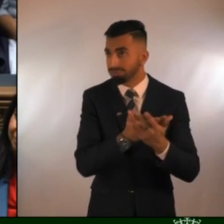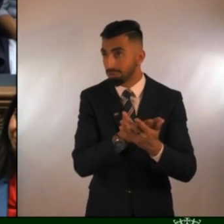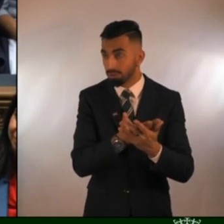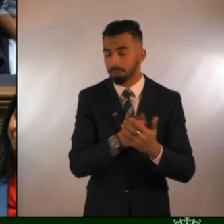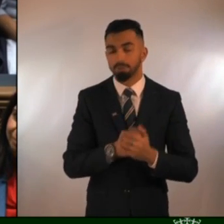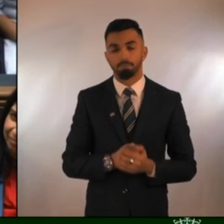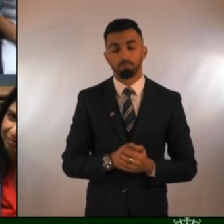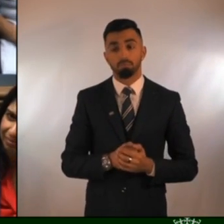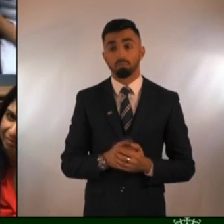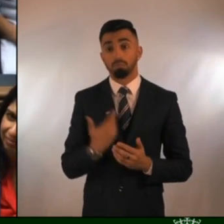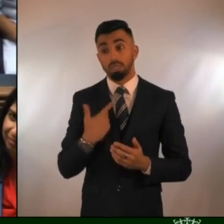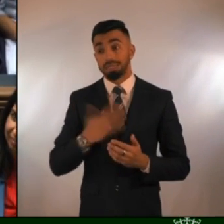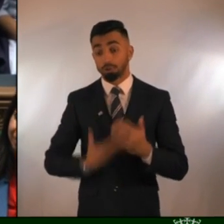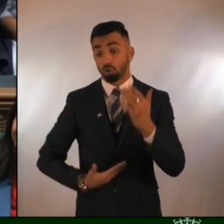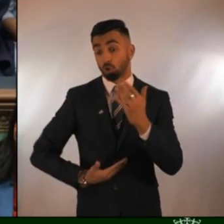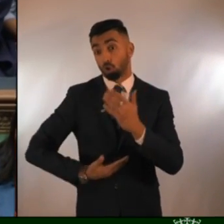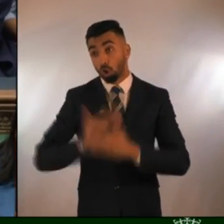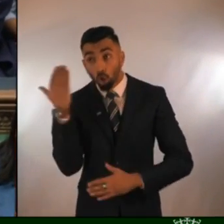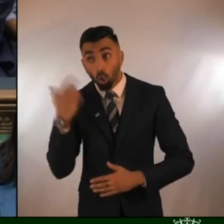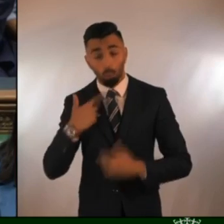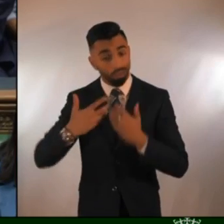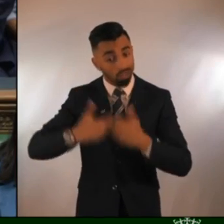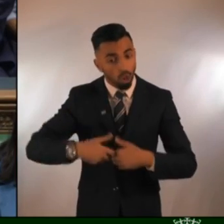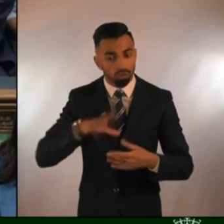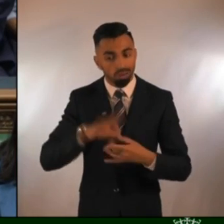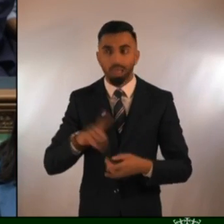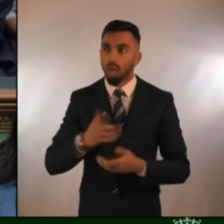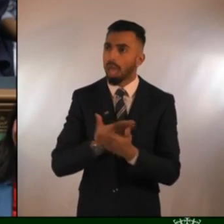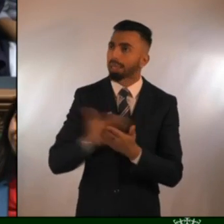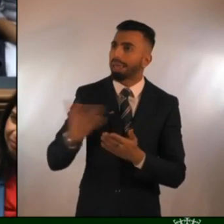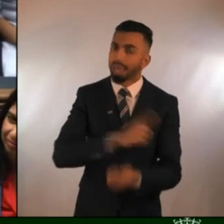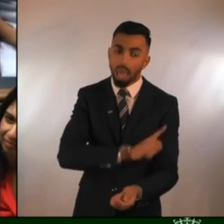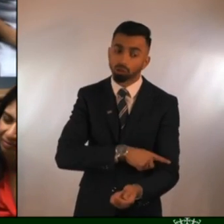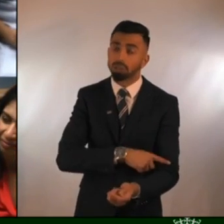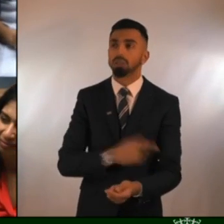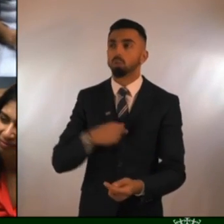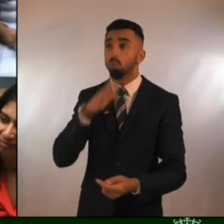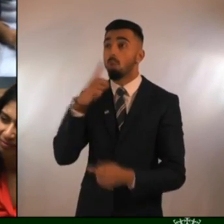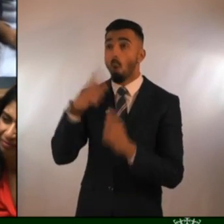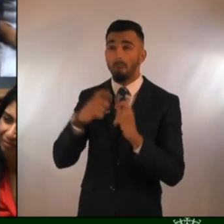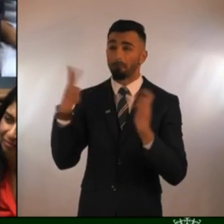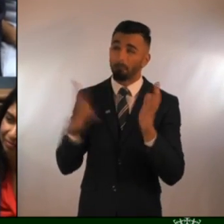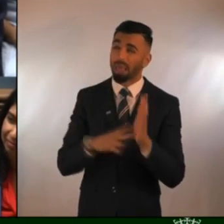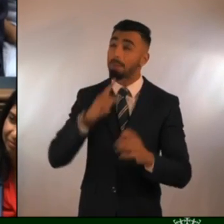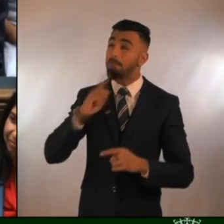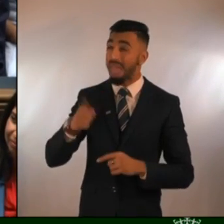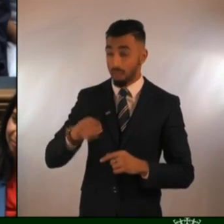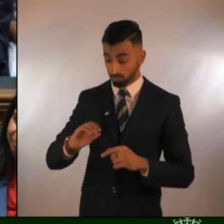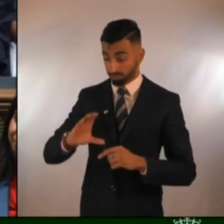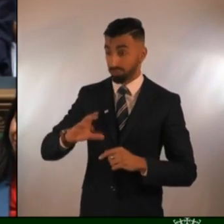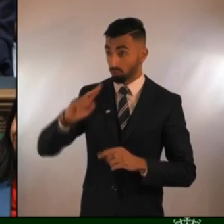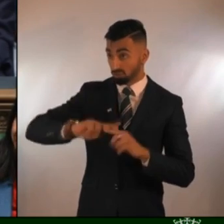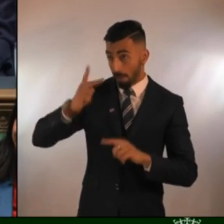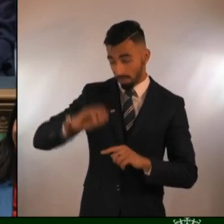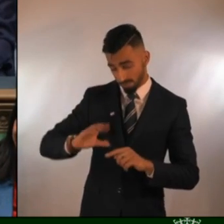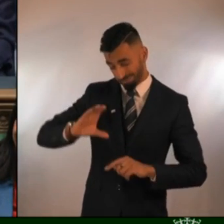will more than double R&D investment in the Energy Innovation Programme to £1 billion. Now, as well as taxing pollution,